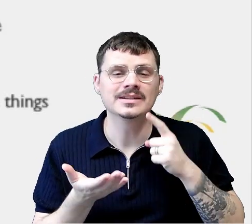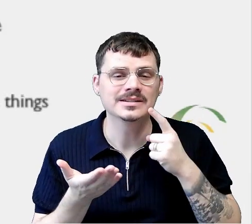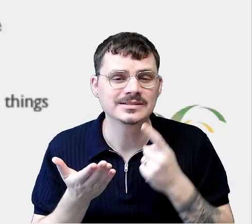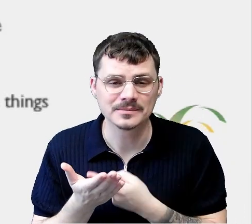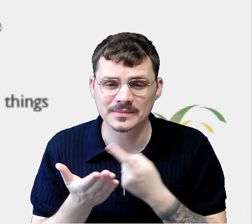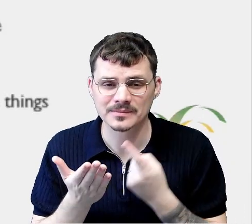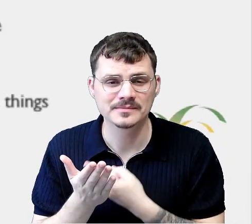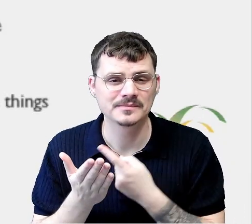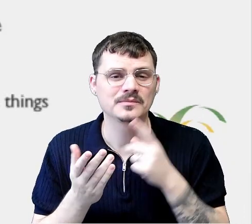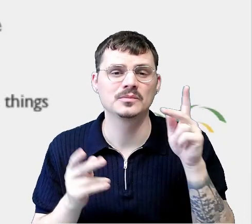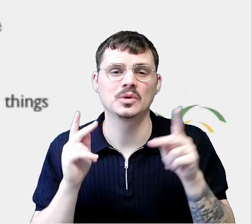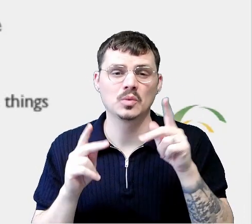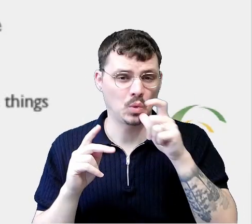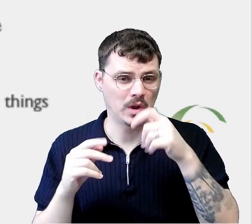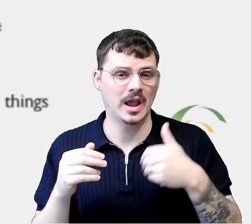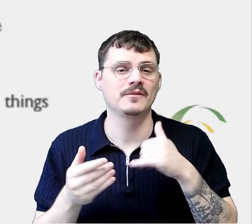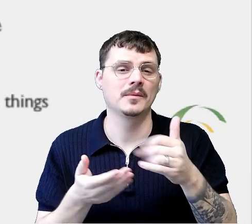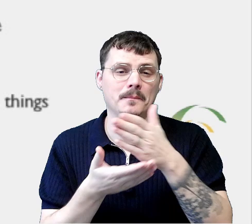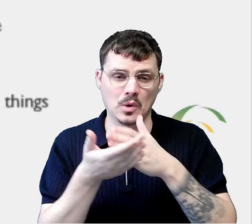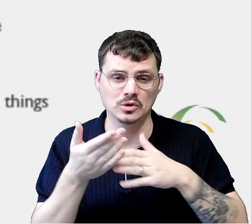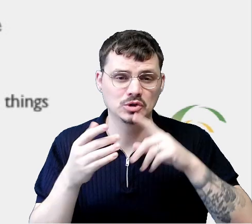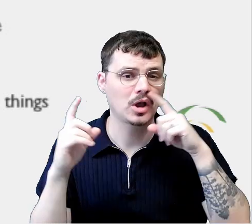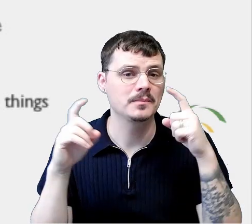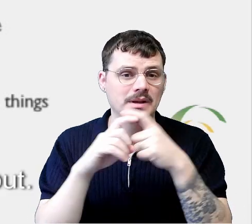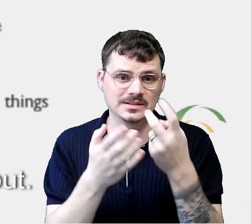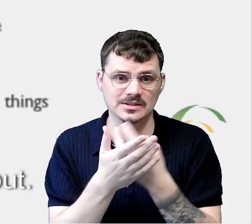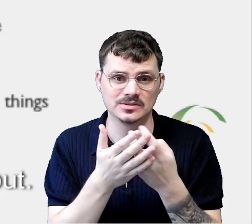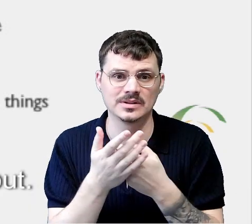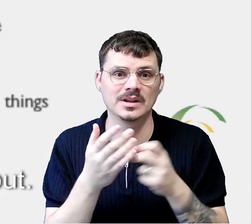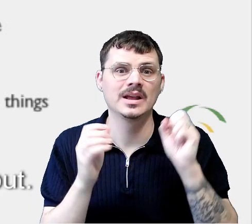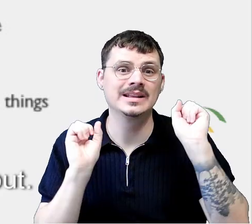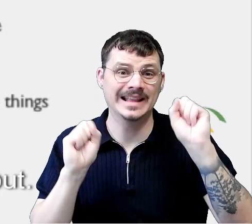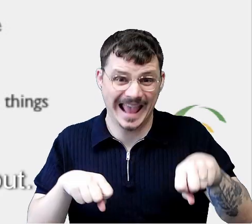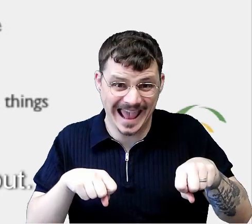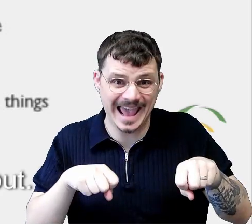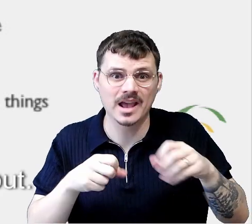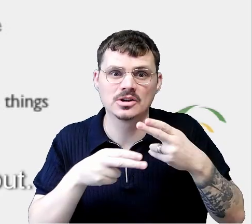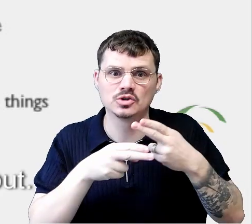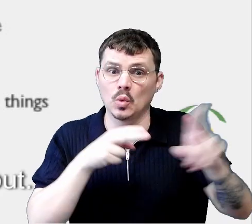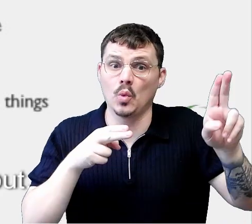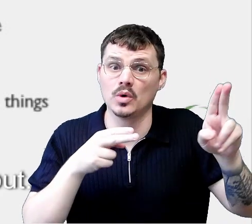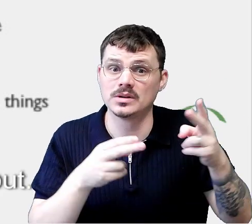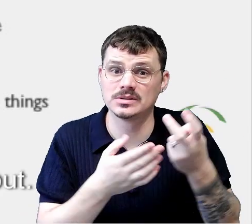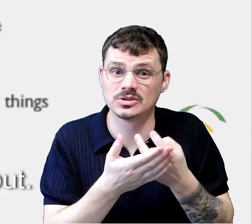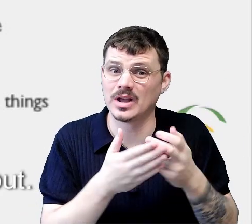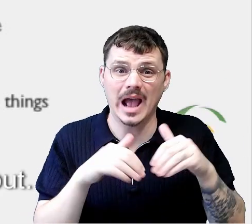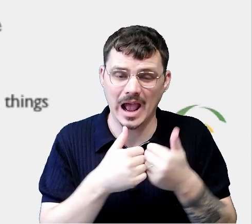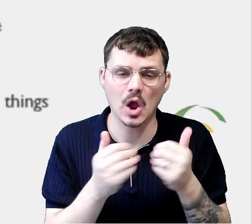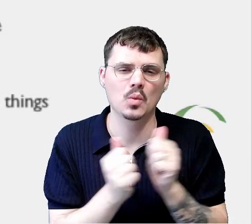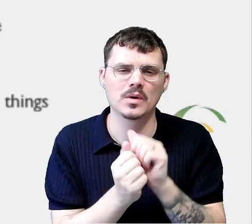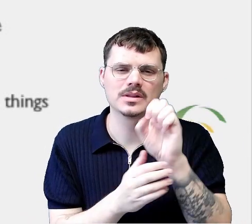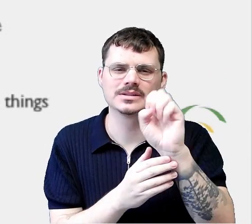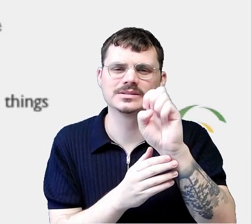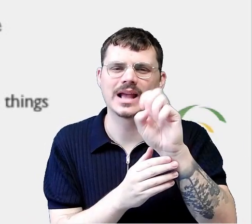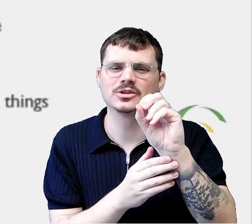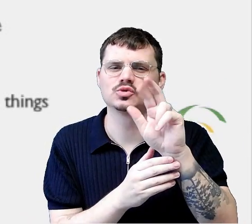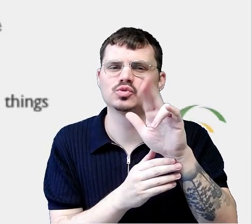Sometimes people who are having partial complex seizures can shorten up the seizure with sensory input,